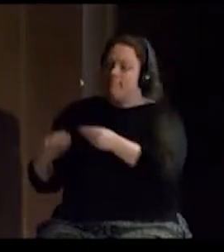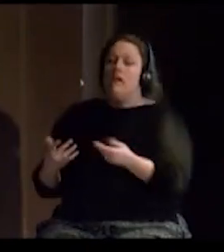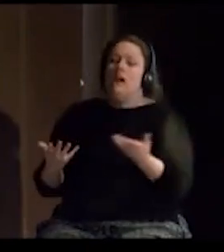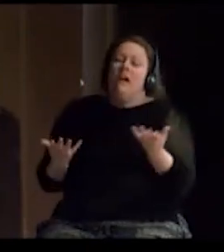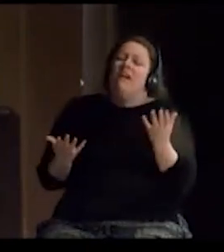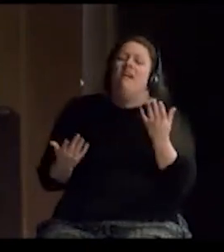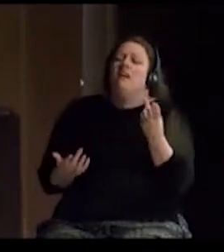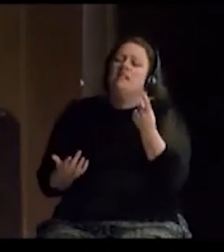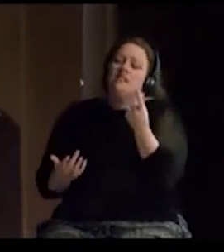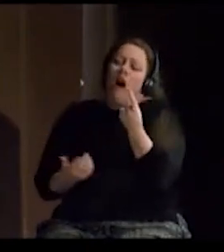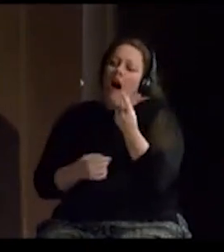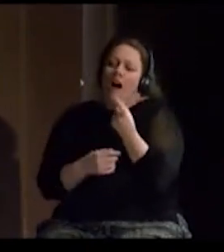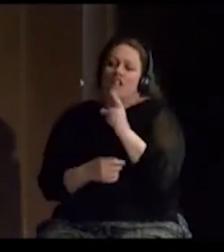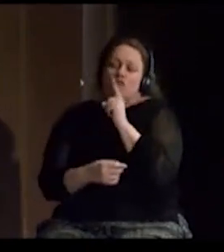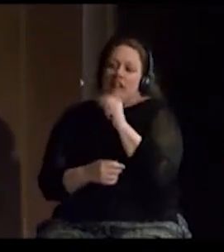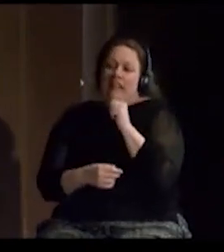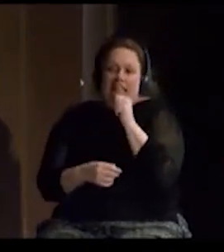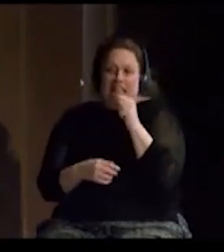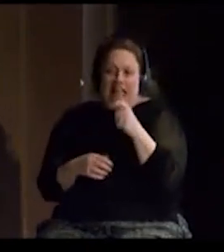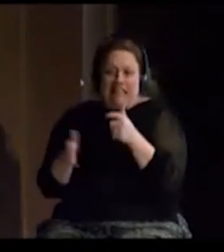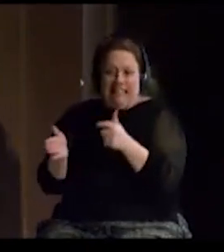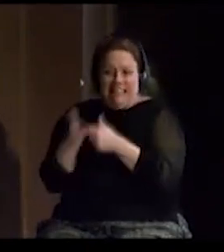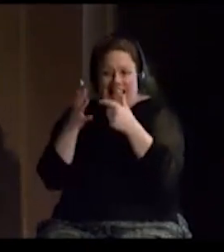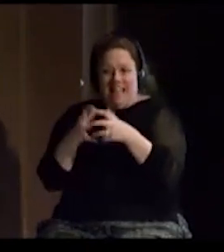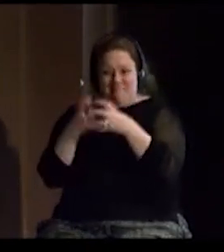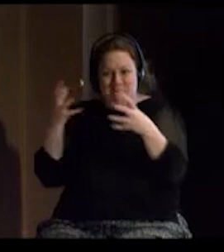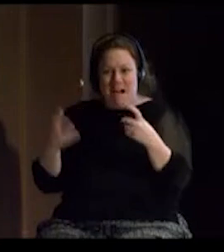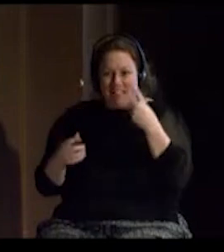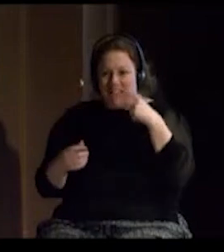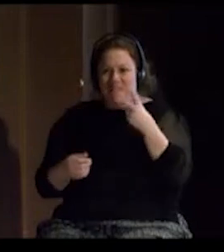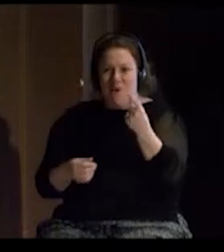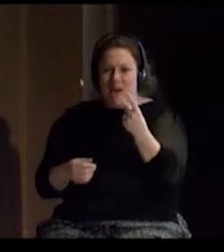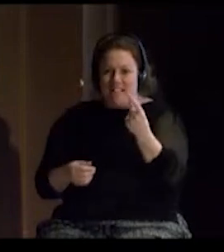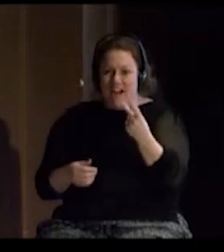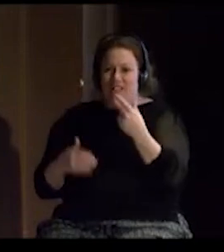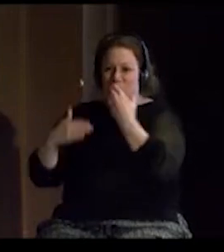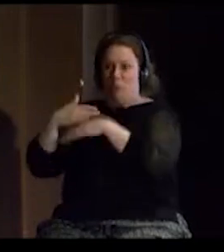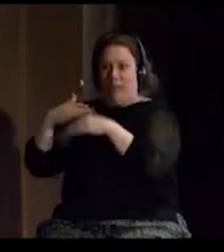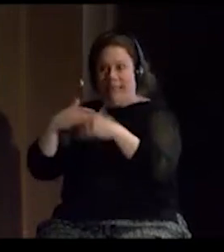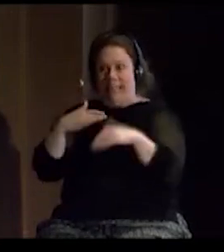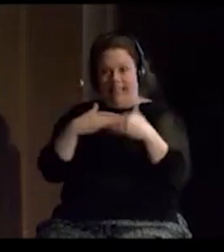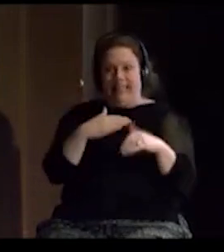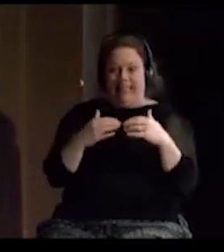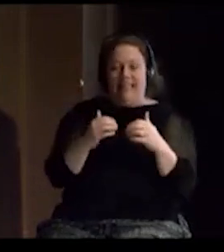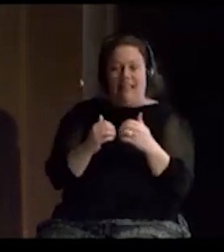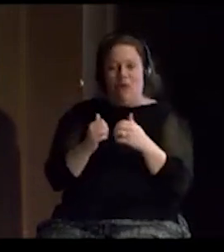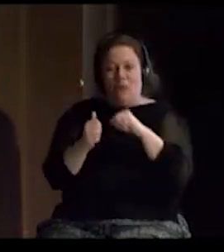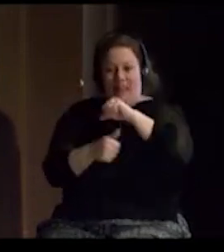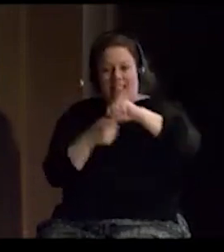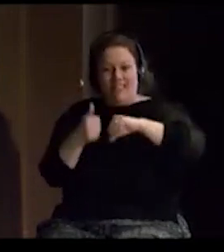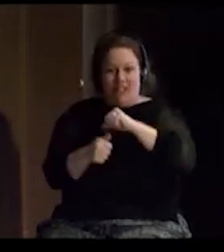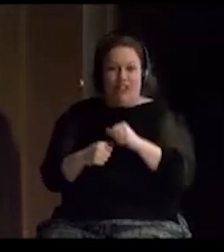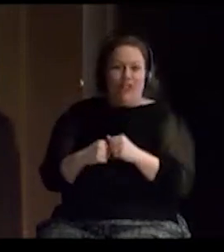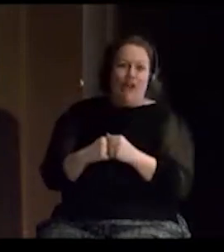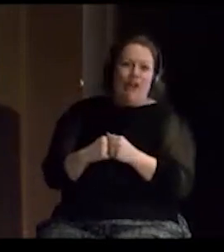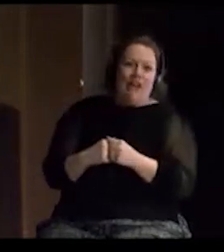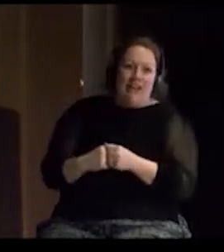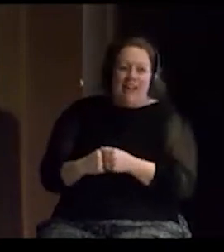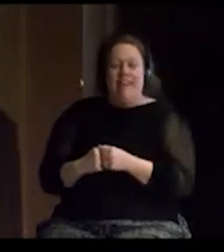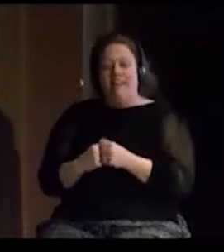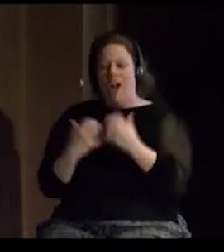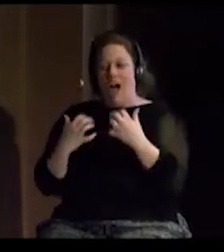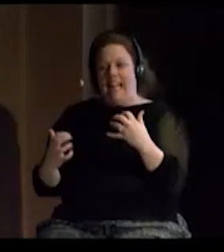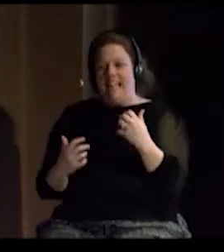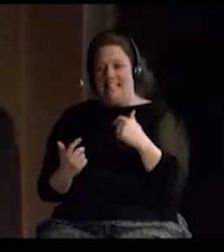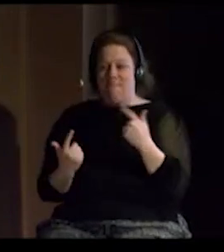with dogs, it doesn't take much for them to breed with each other, and which is